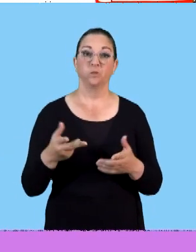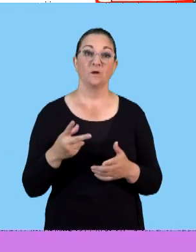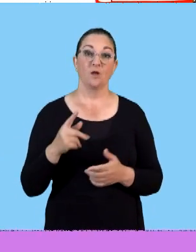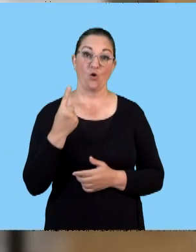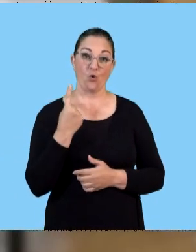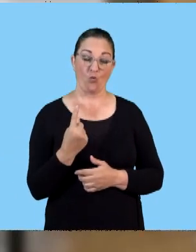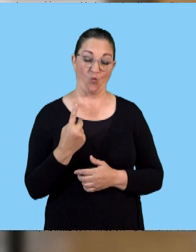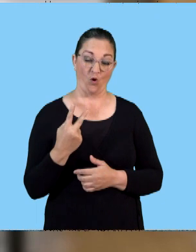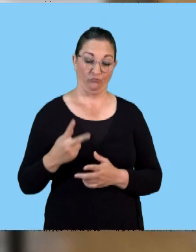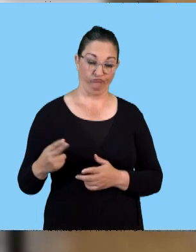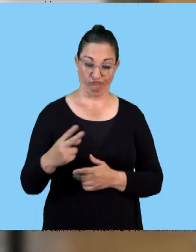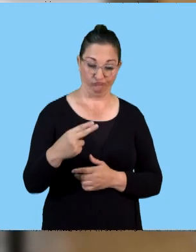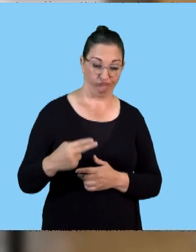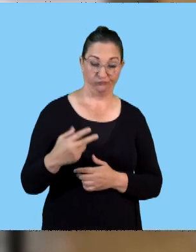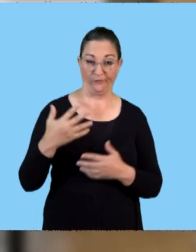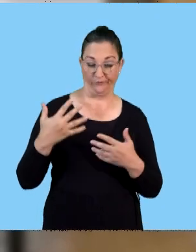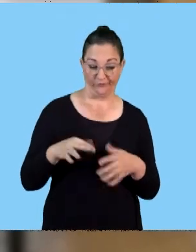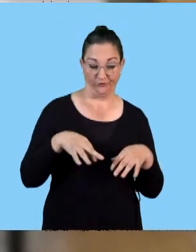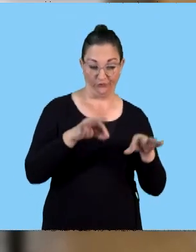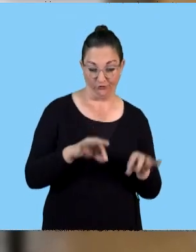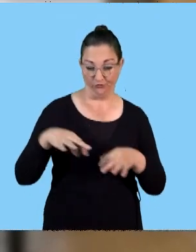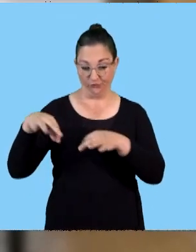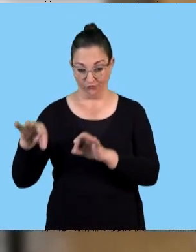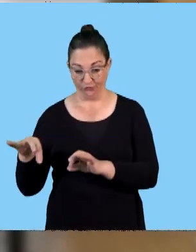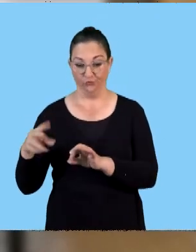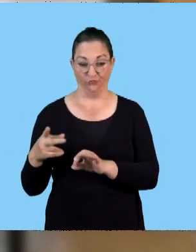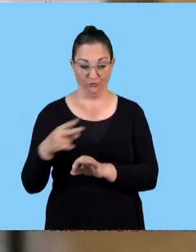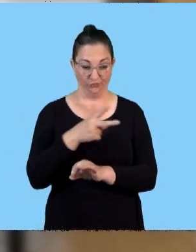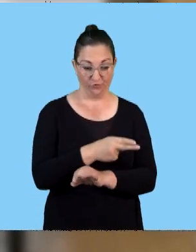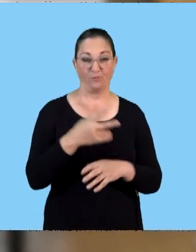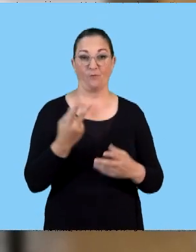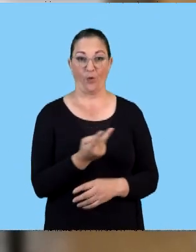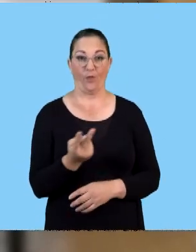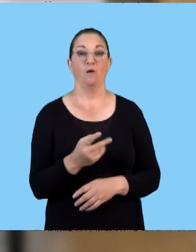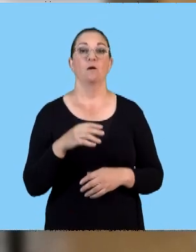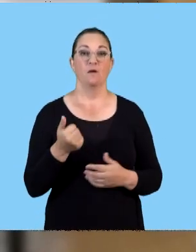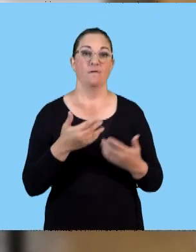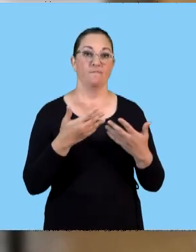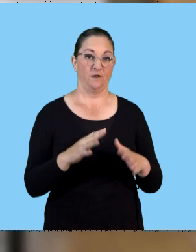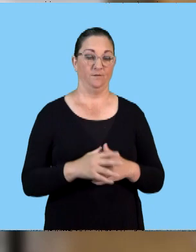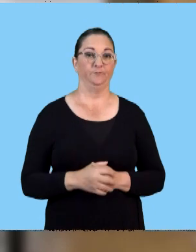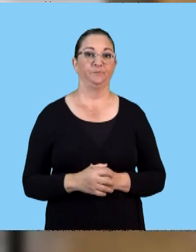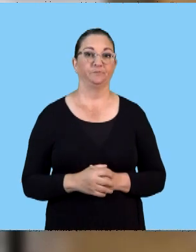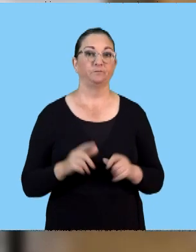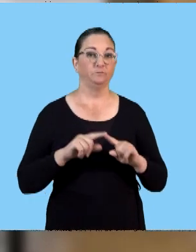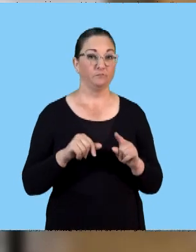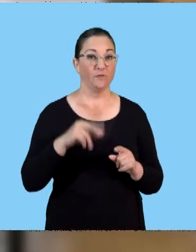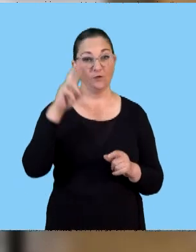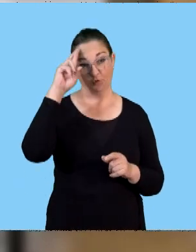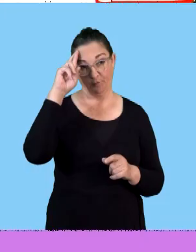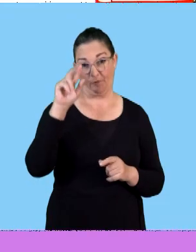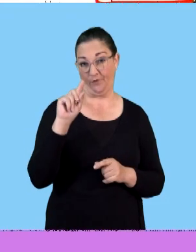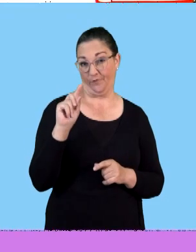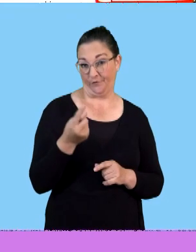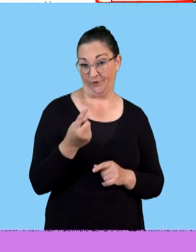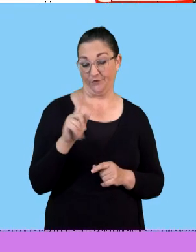if Marcus cuts one complete stocking from 2 rectangular pieces of fabric. Okay, so first, guys, remember, I calculated